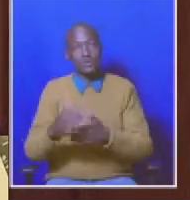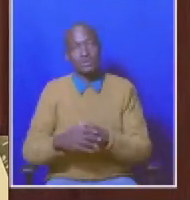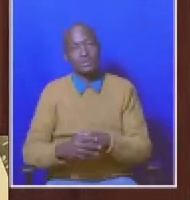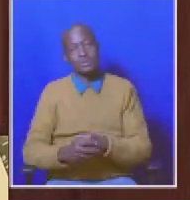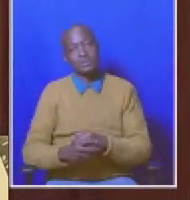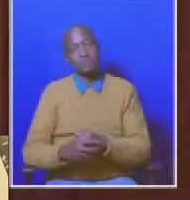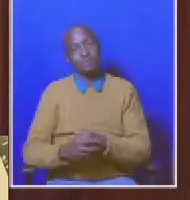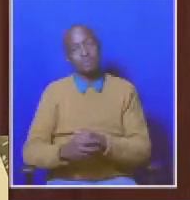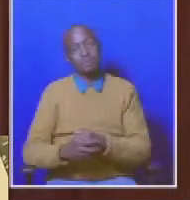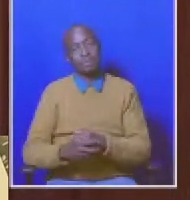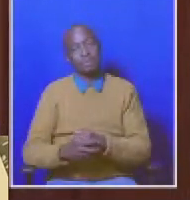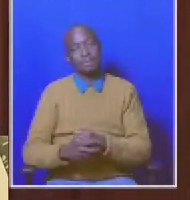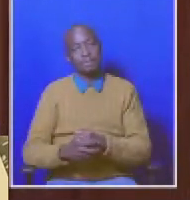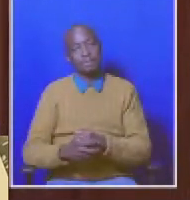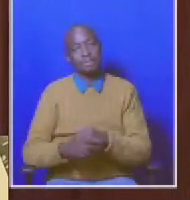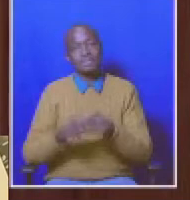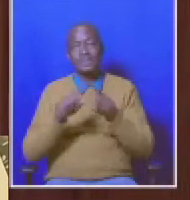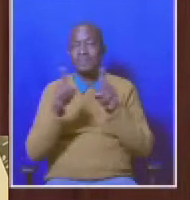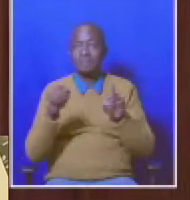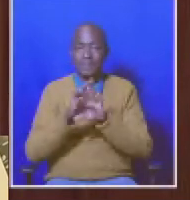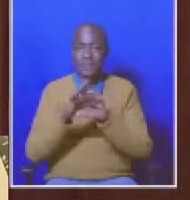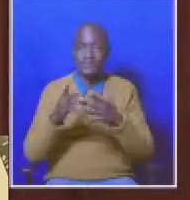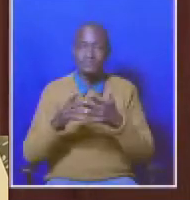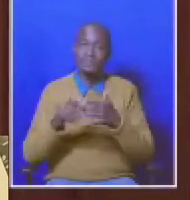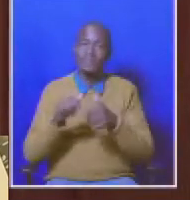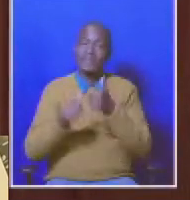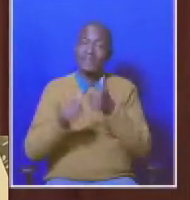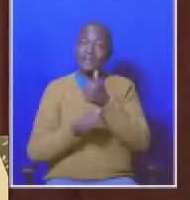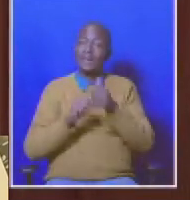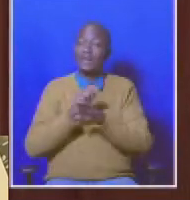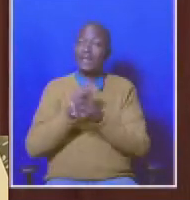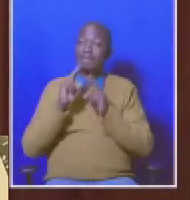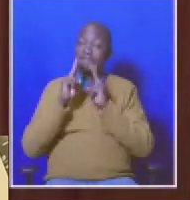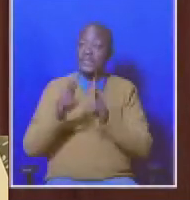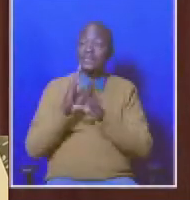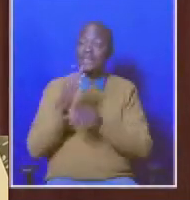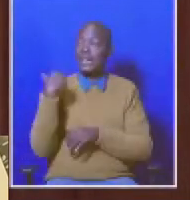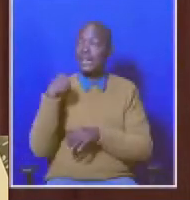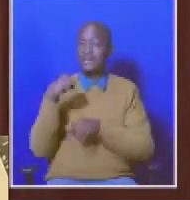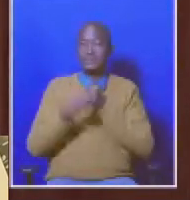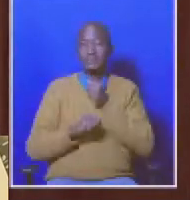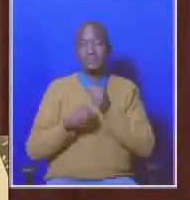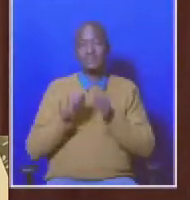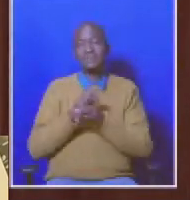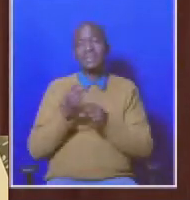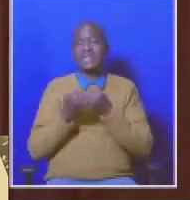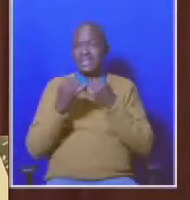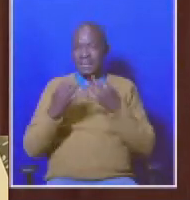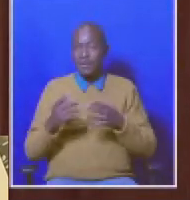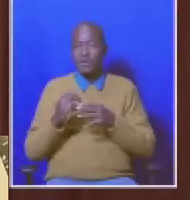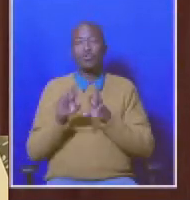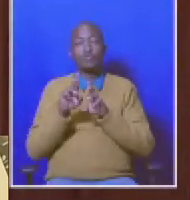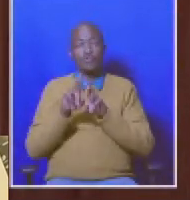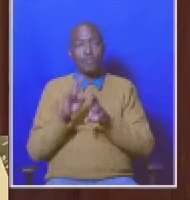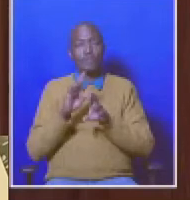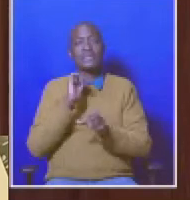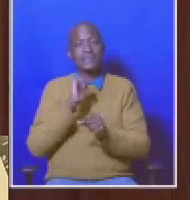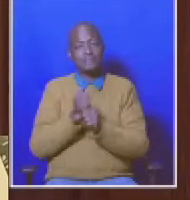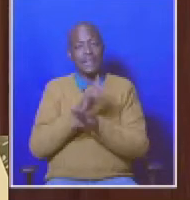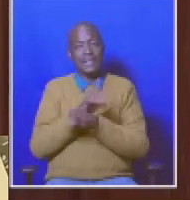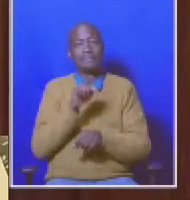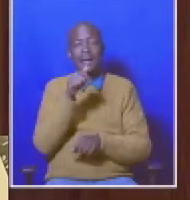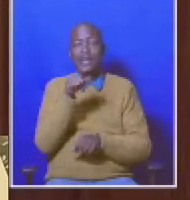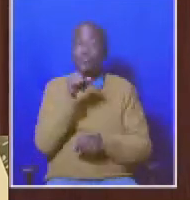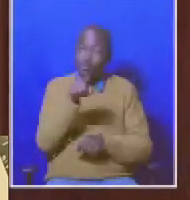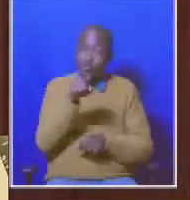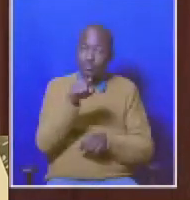Bloomwater. Deputy President, during your visit to Kopanong last month, there were a lot of promises made by yourself, the MECs, and